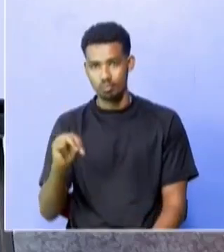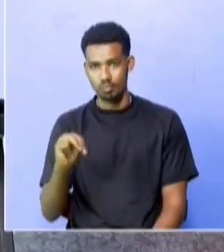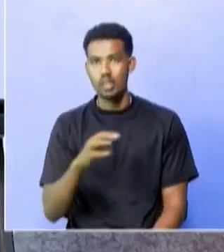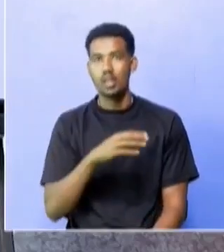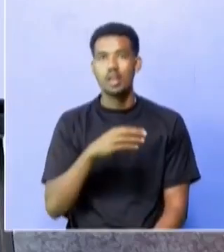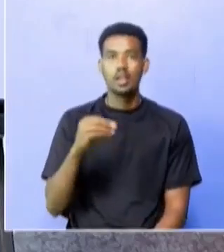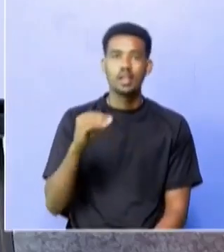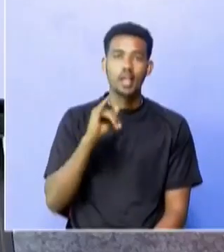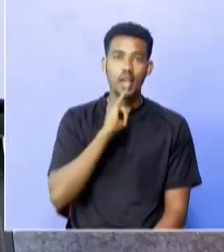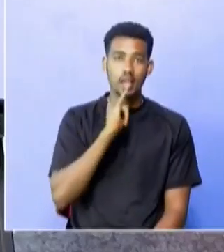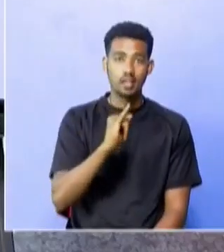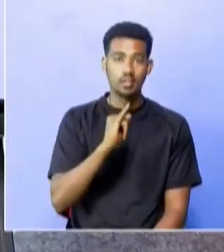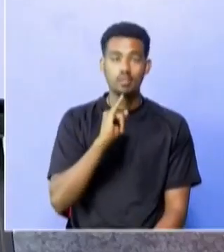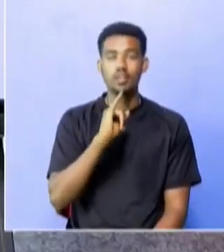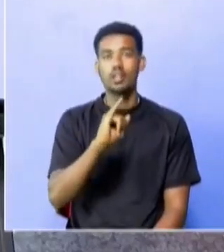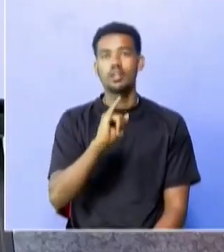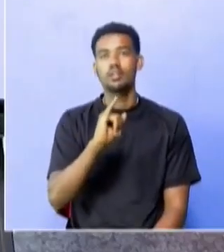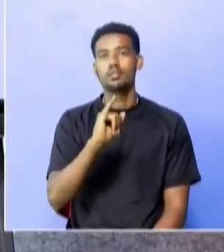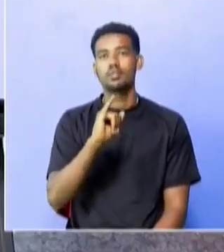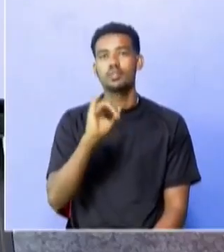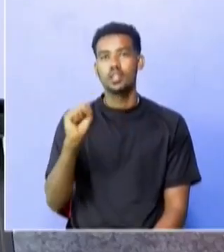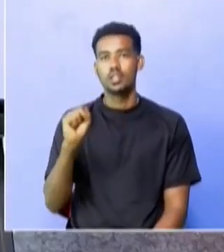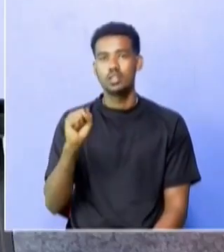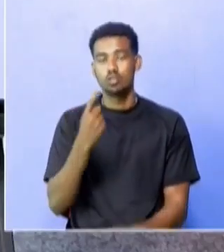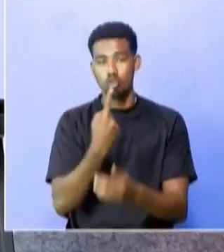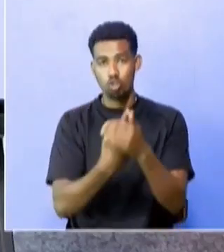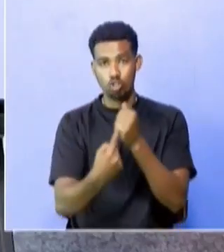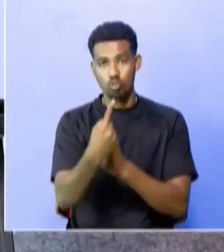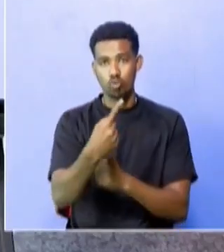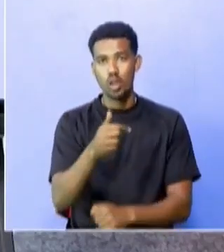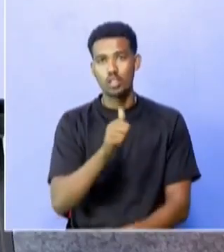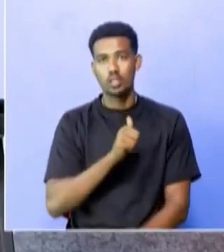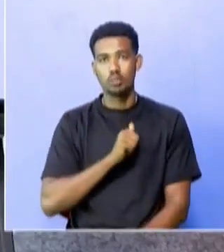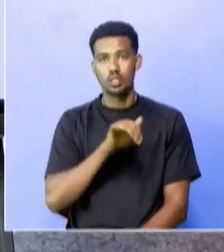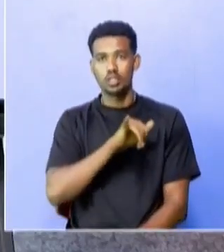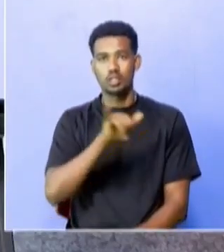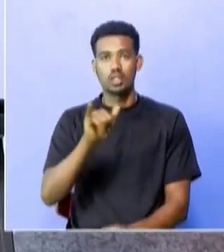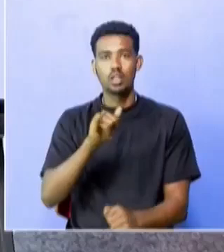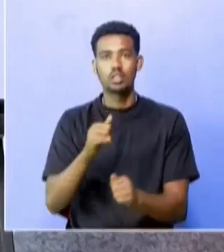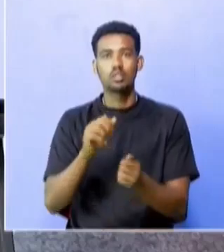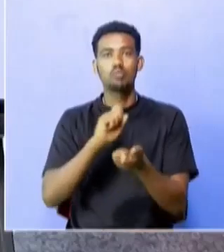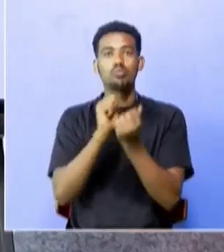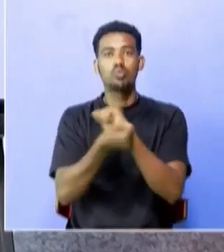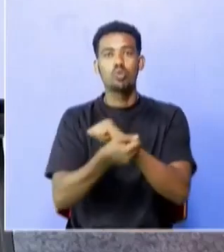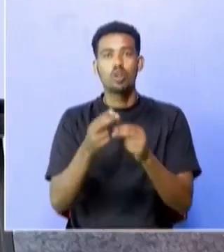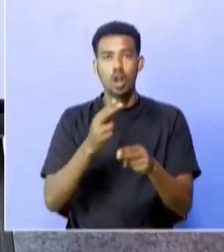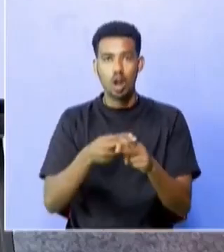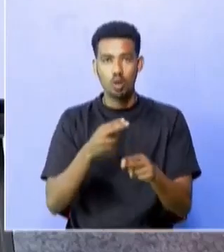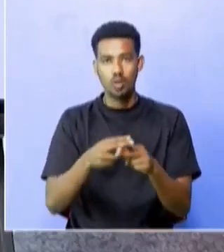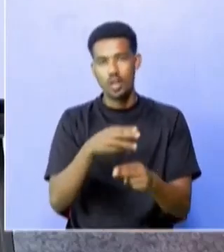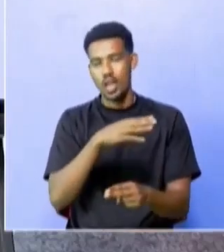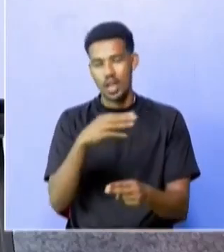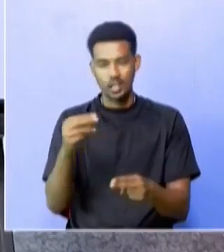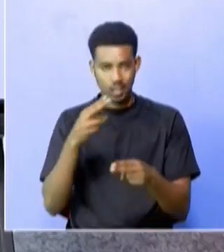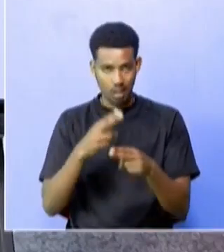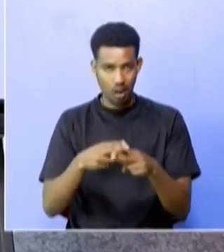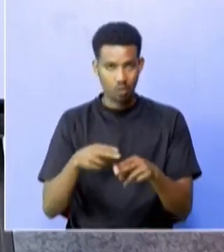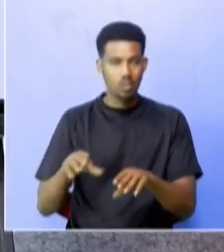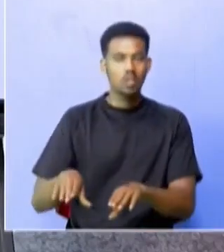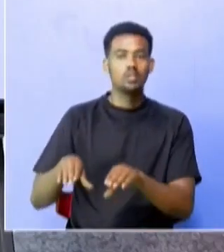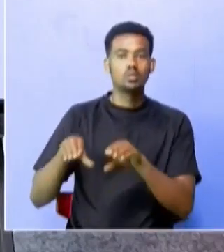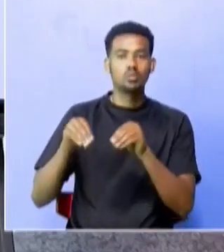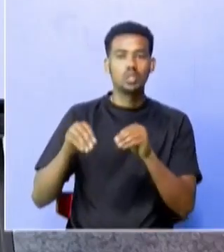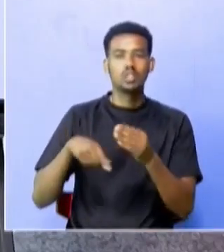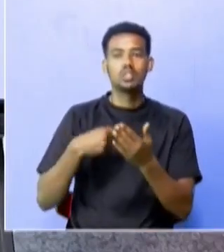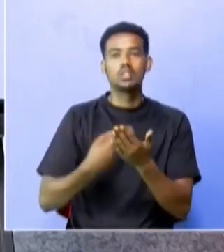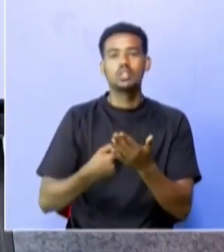use is for singular subjects like pronoun and also noun. Students,